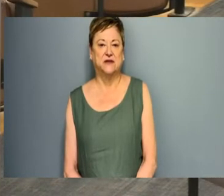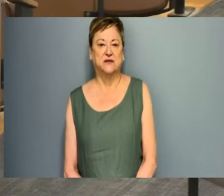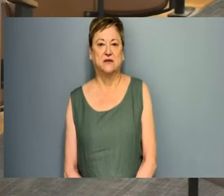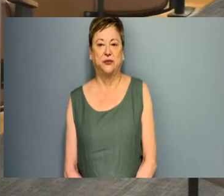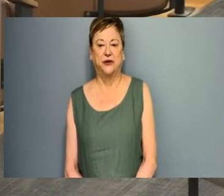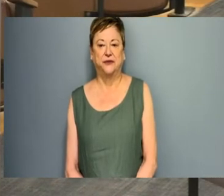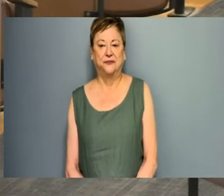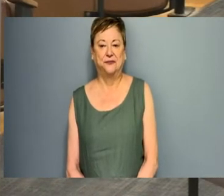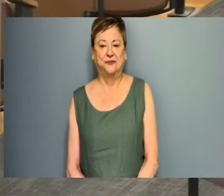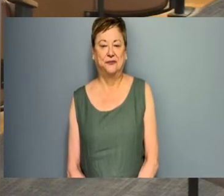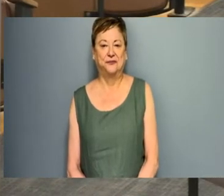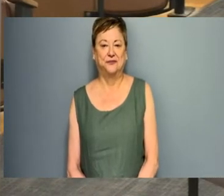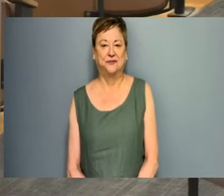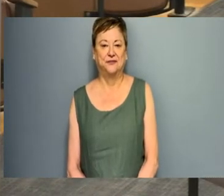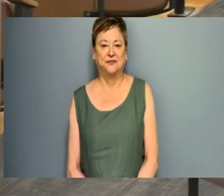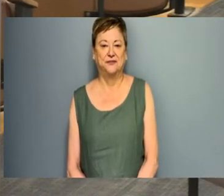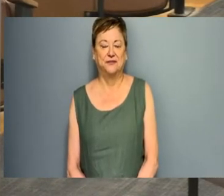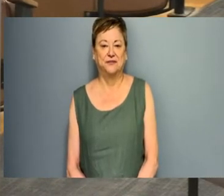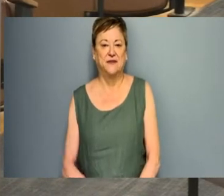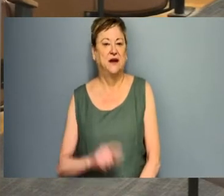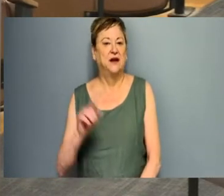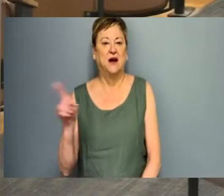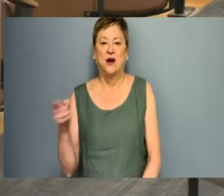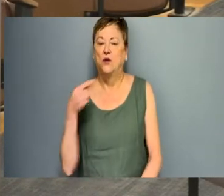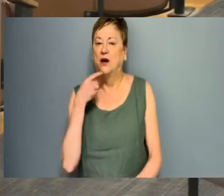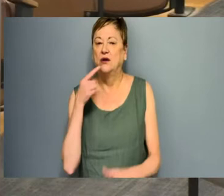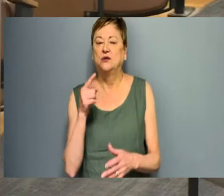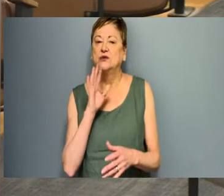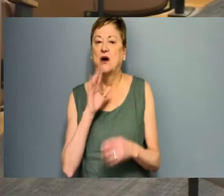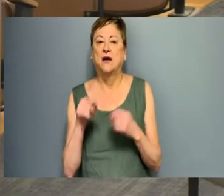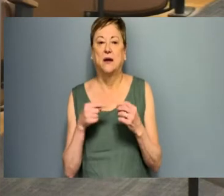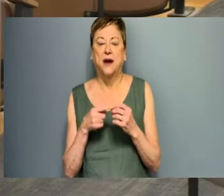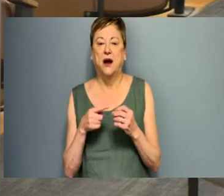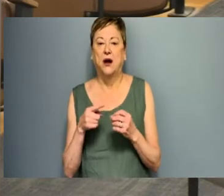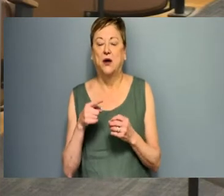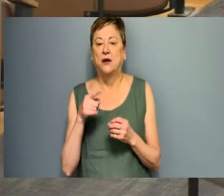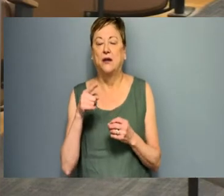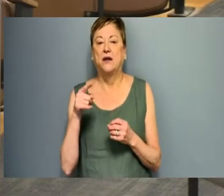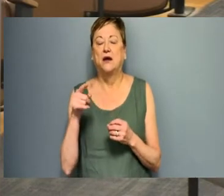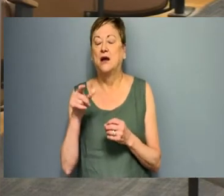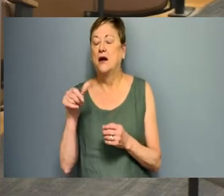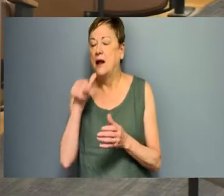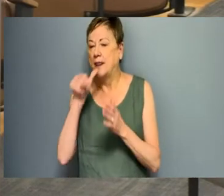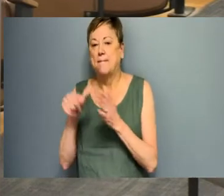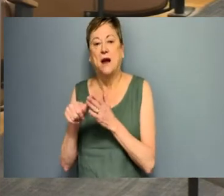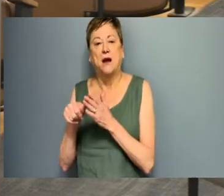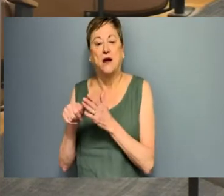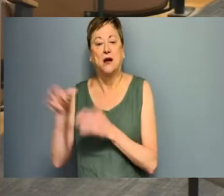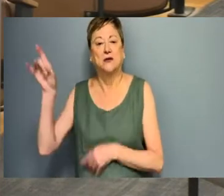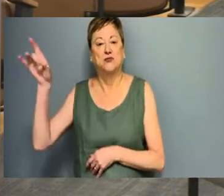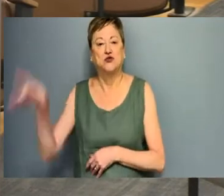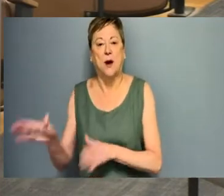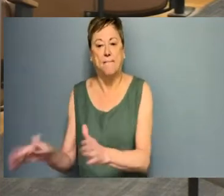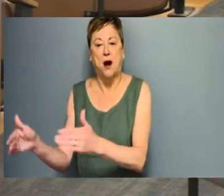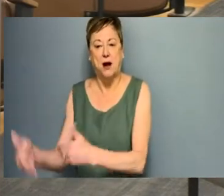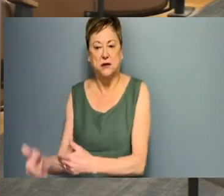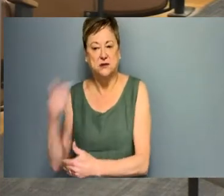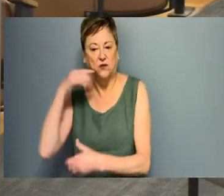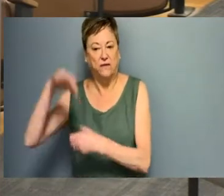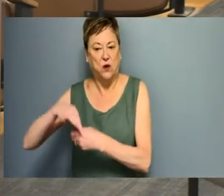Hello. Hi. I just wanted to speak about the mail-in drop boxes, and I would like